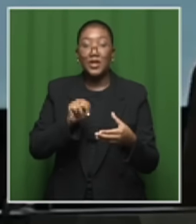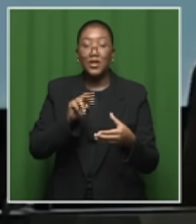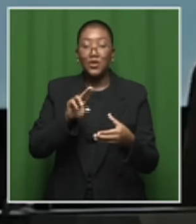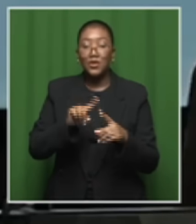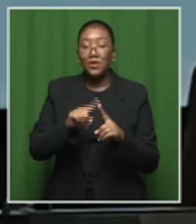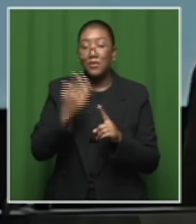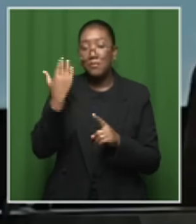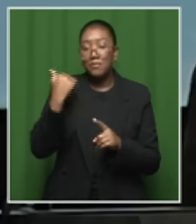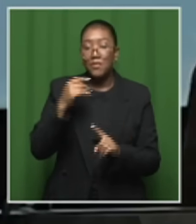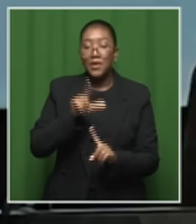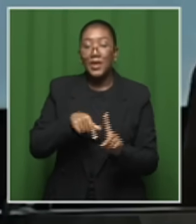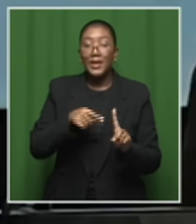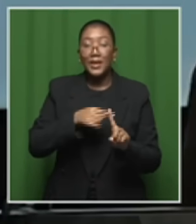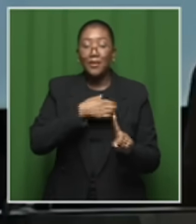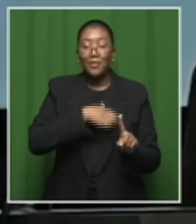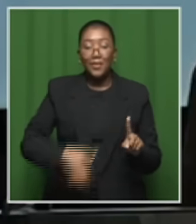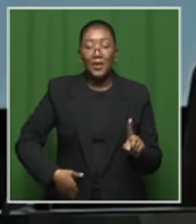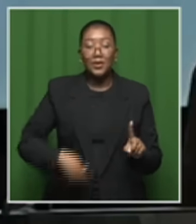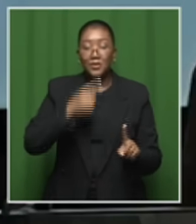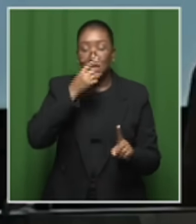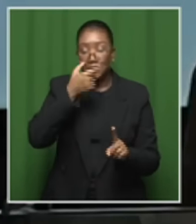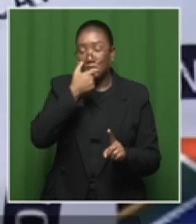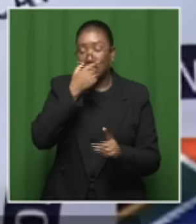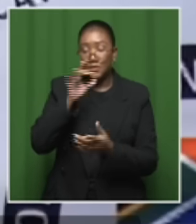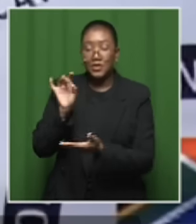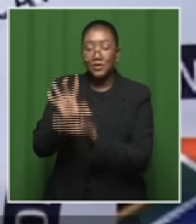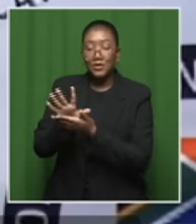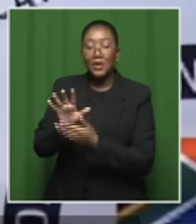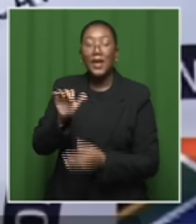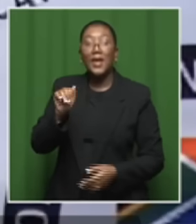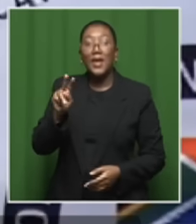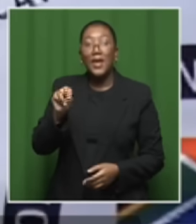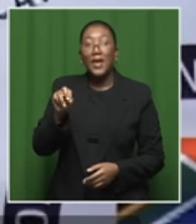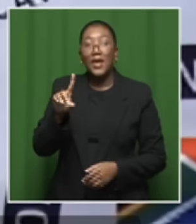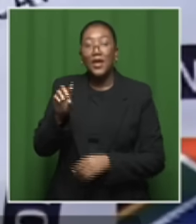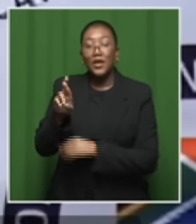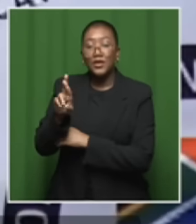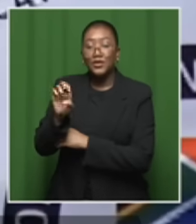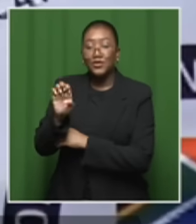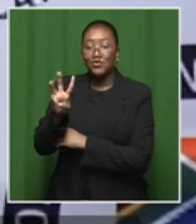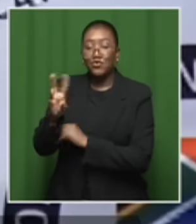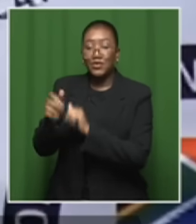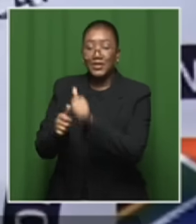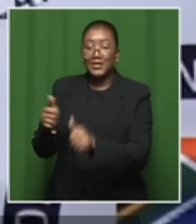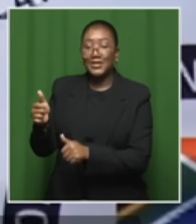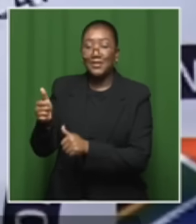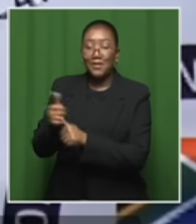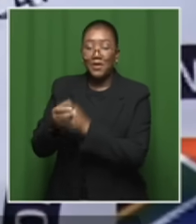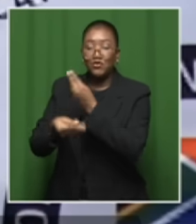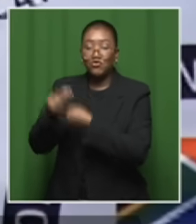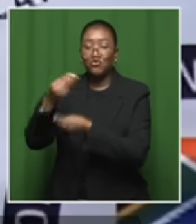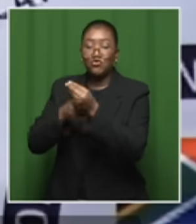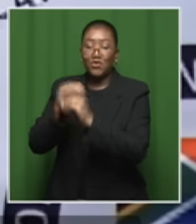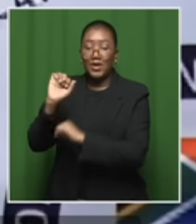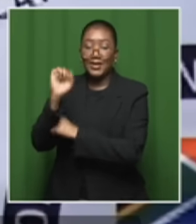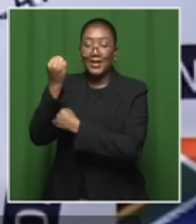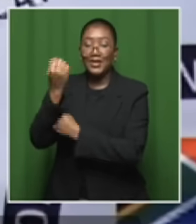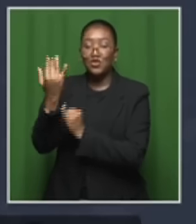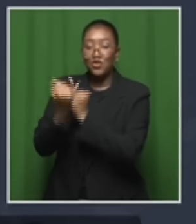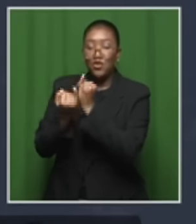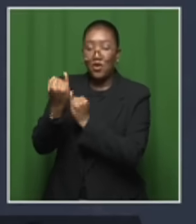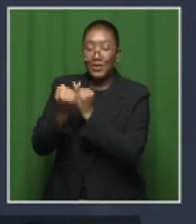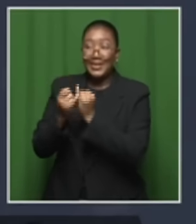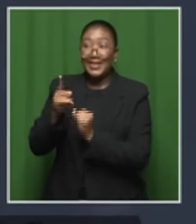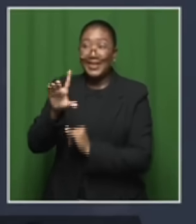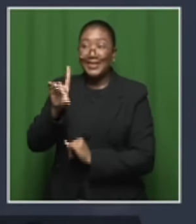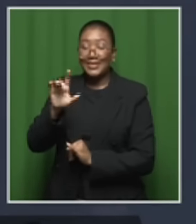Minister of Trade and Industry from the DA by the President, the tension has